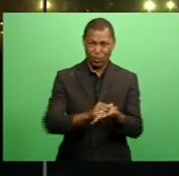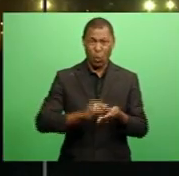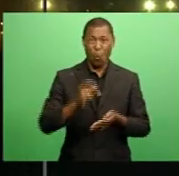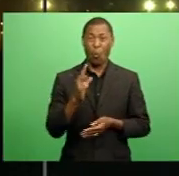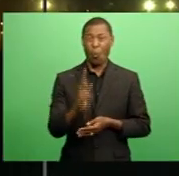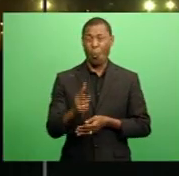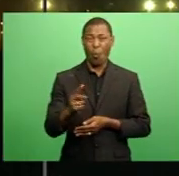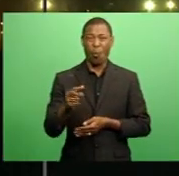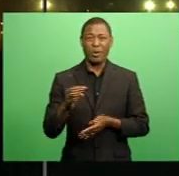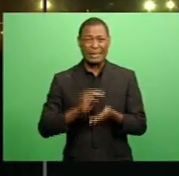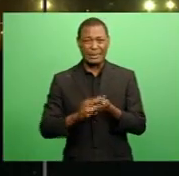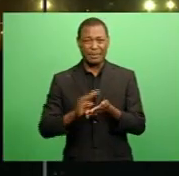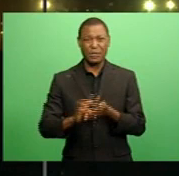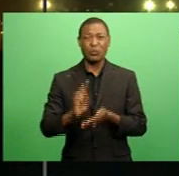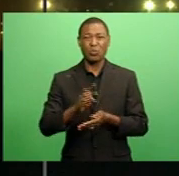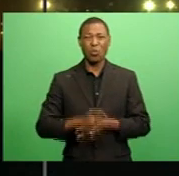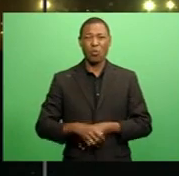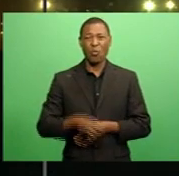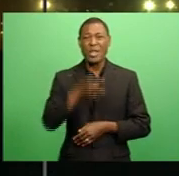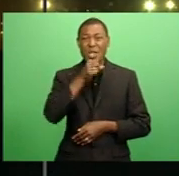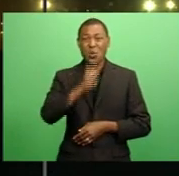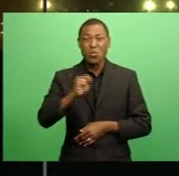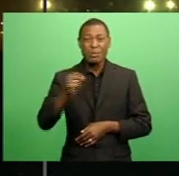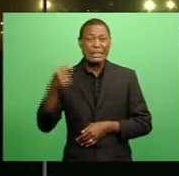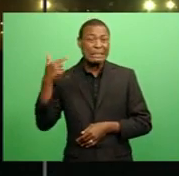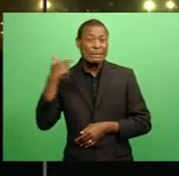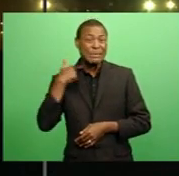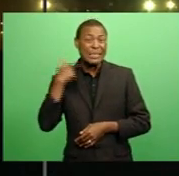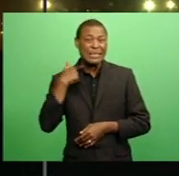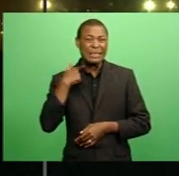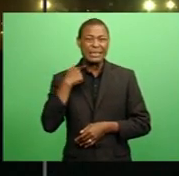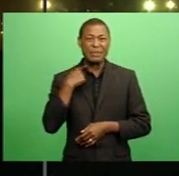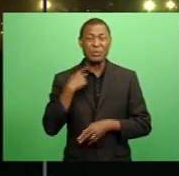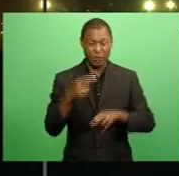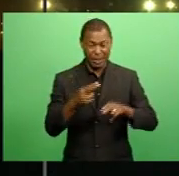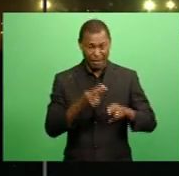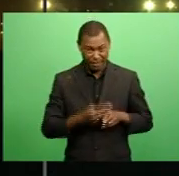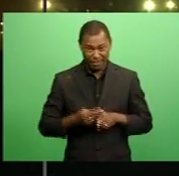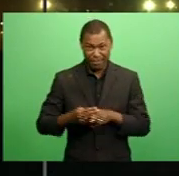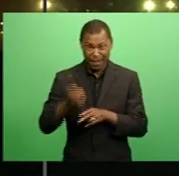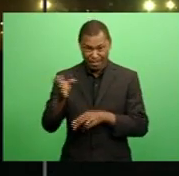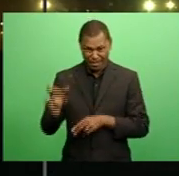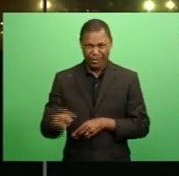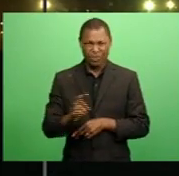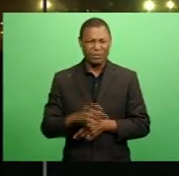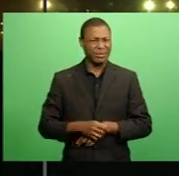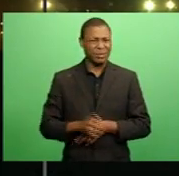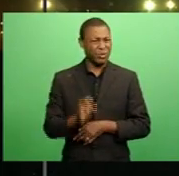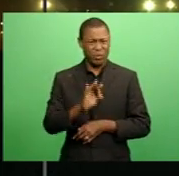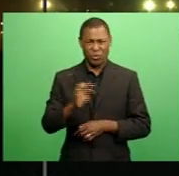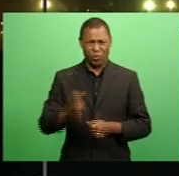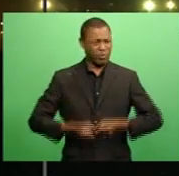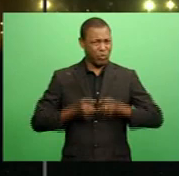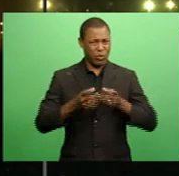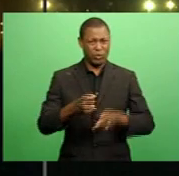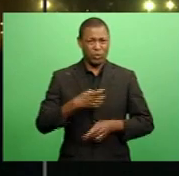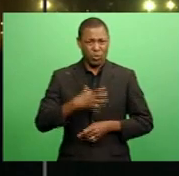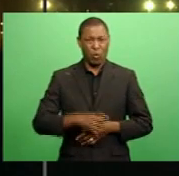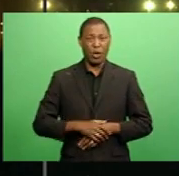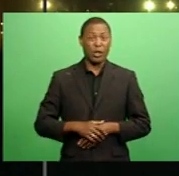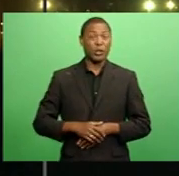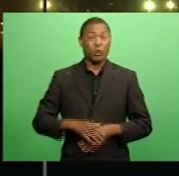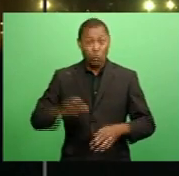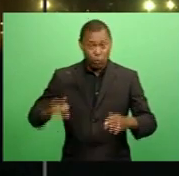goat meat annually as local farmers are only able to produce 190,000 tons. In an effort to reduce the import